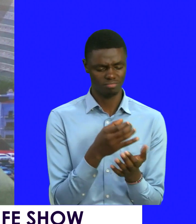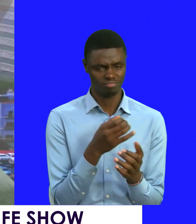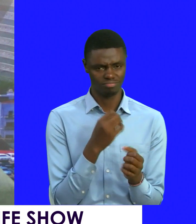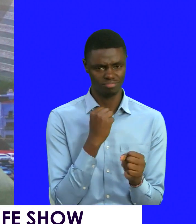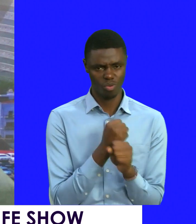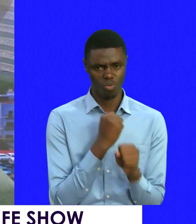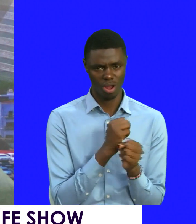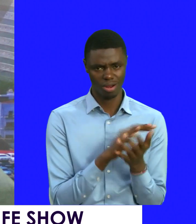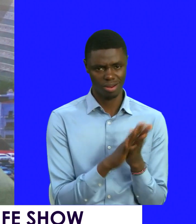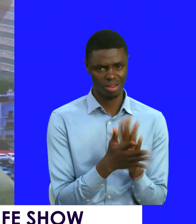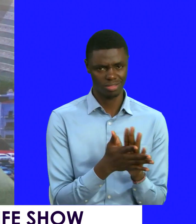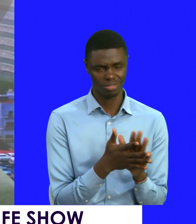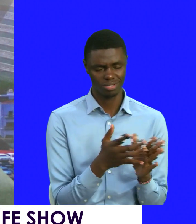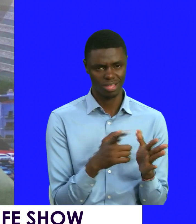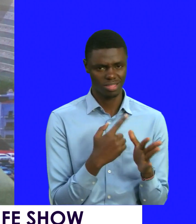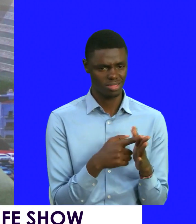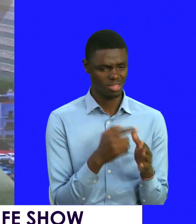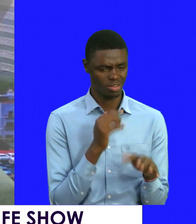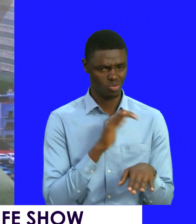function, what good is the cup?